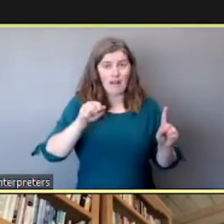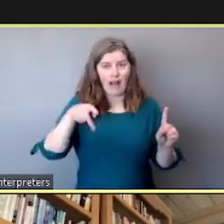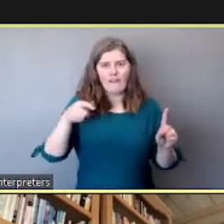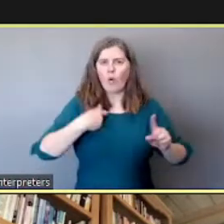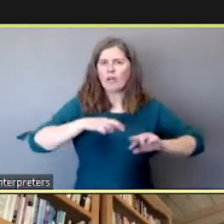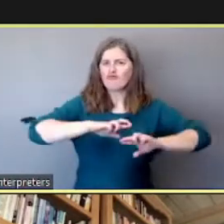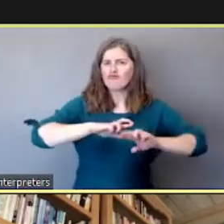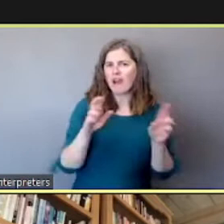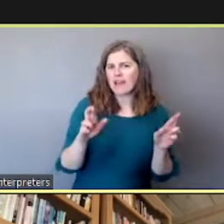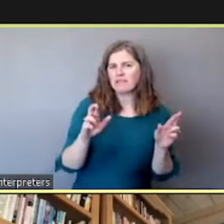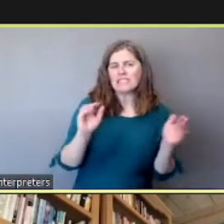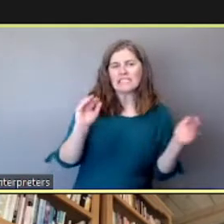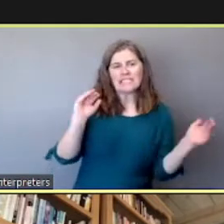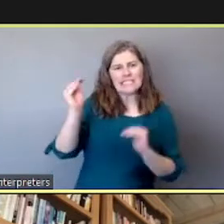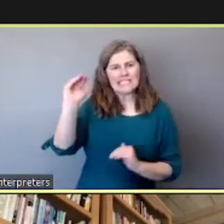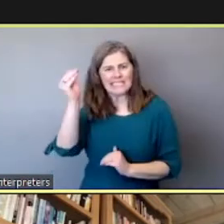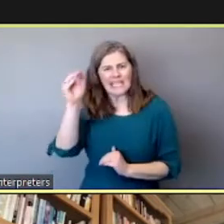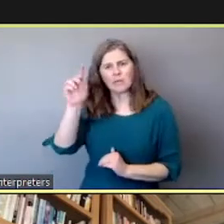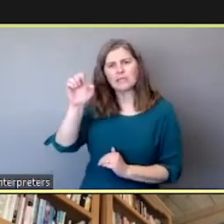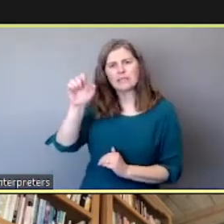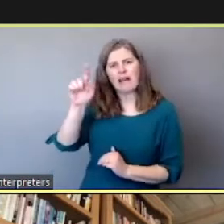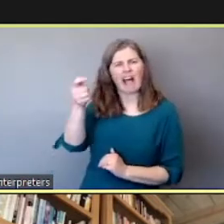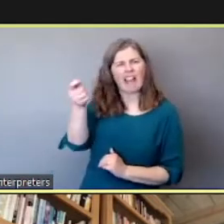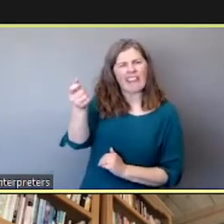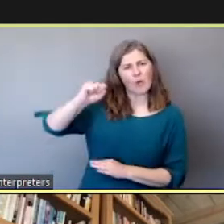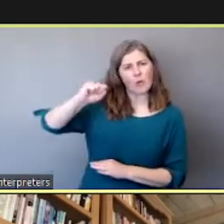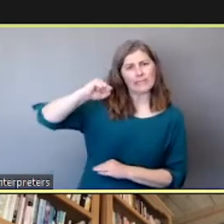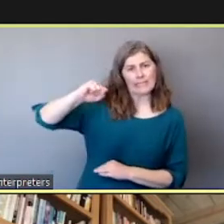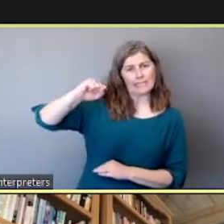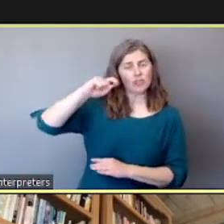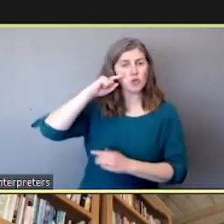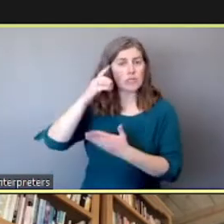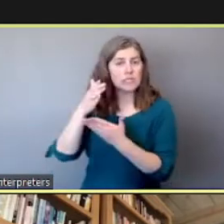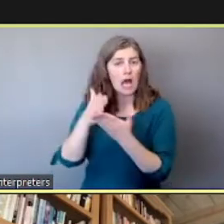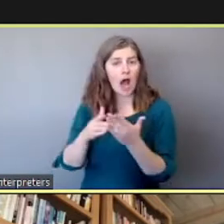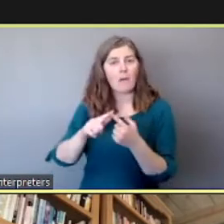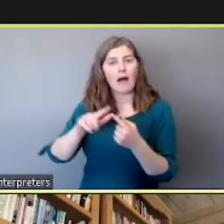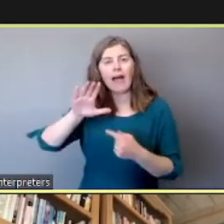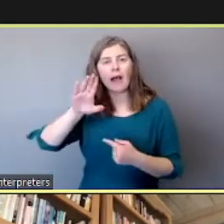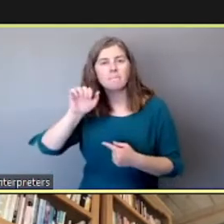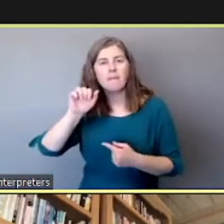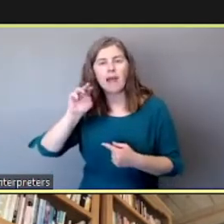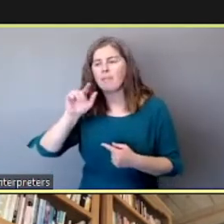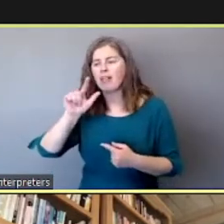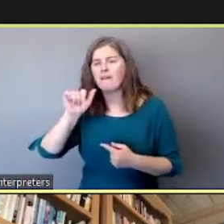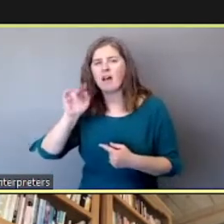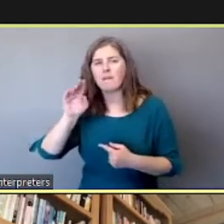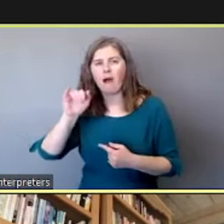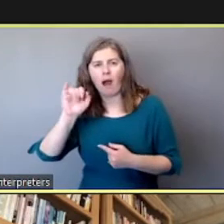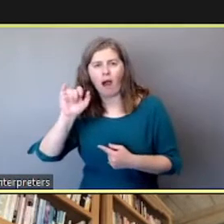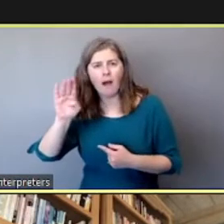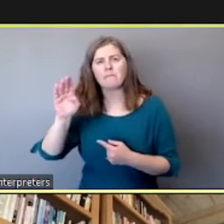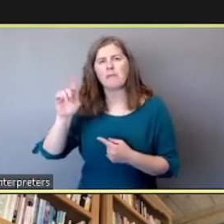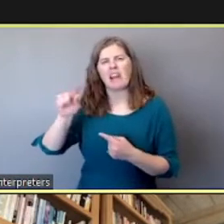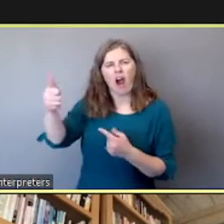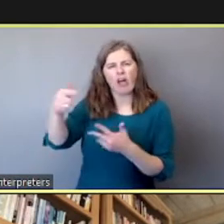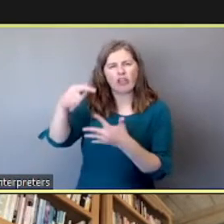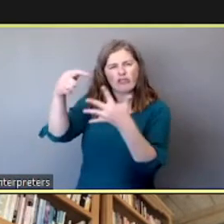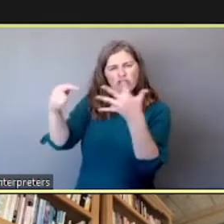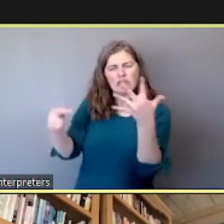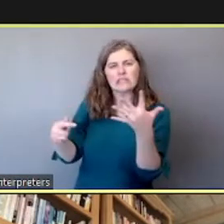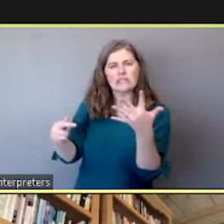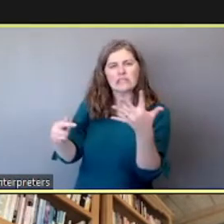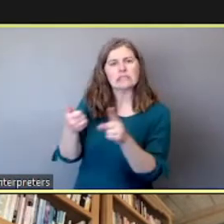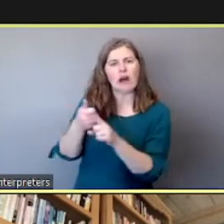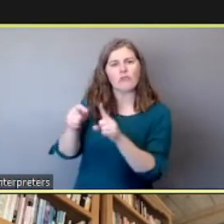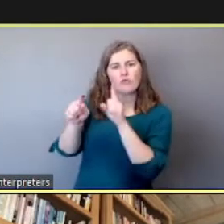it looks like Delta, while resistant to some like BAM and other single agents, does respond to